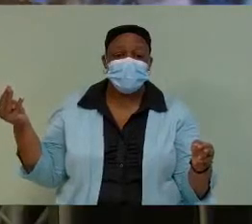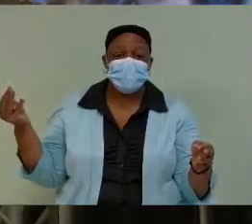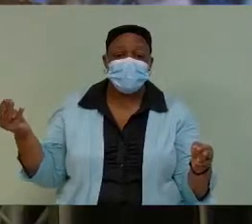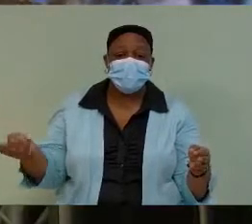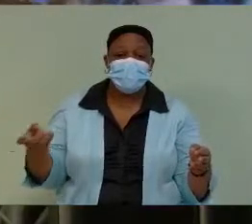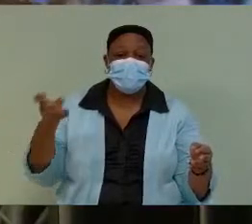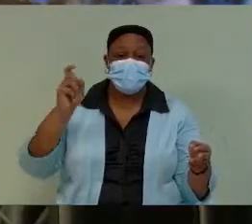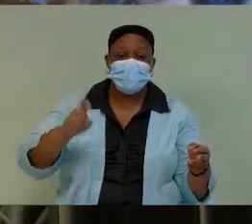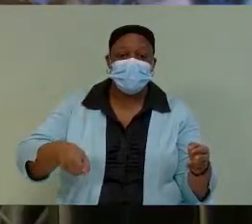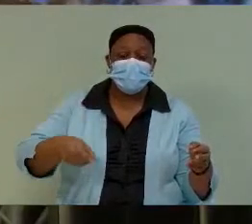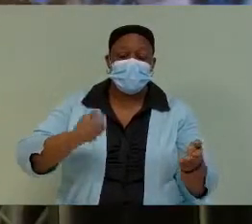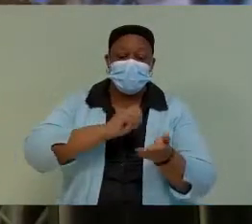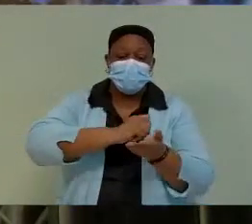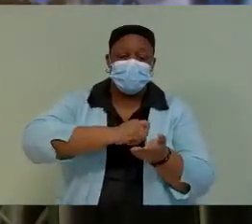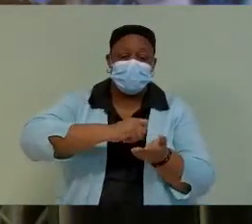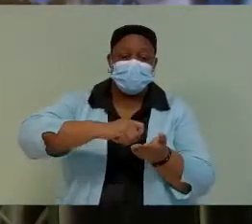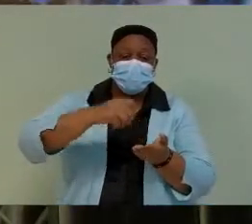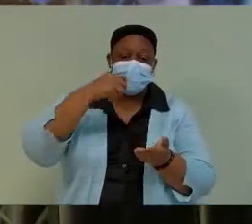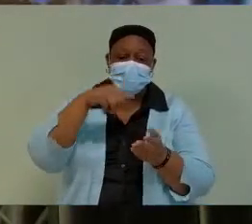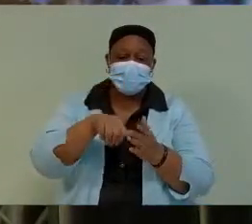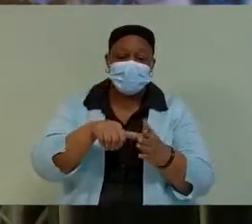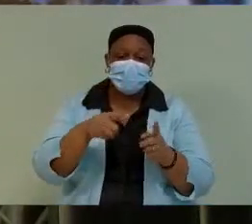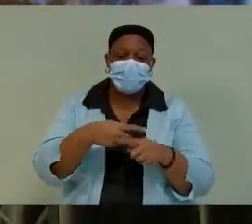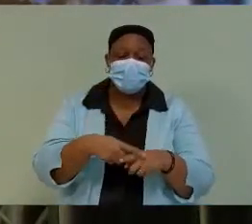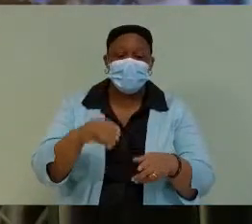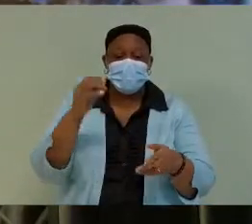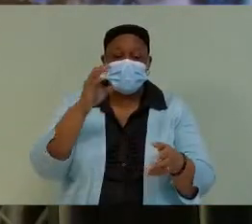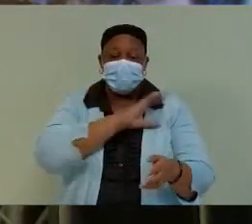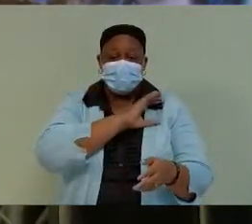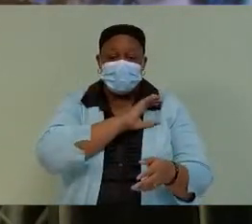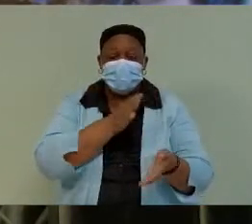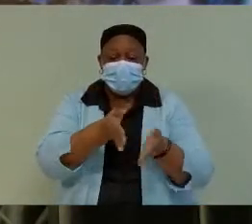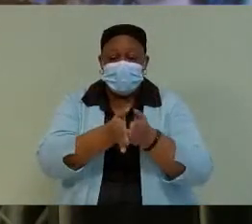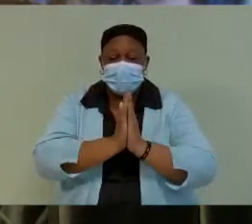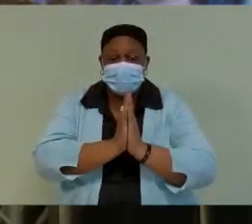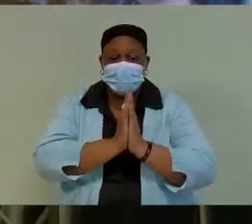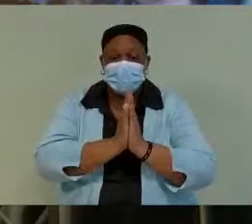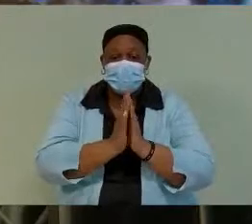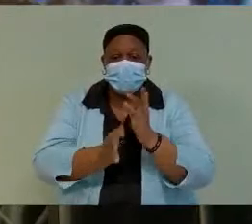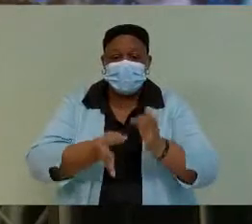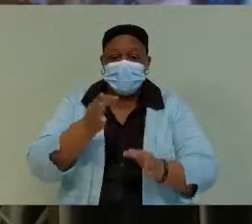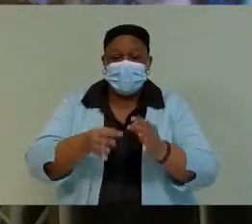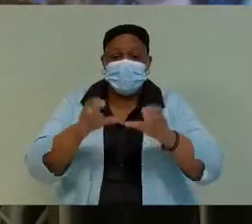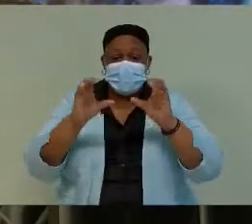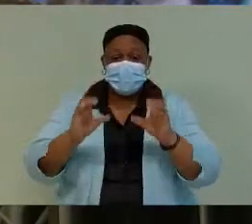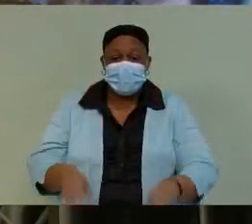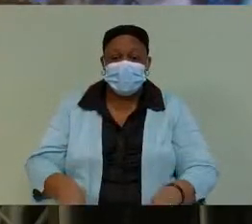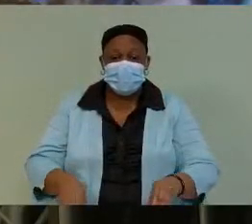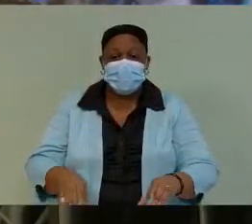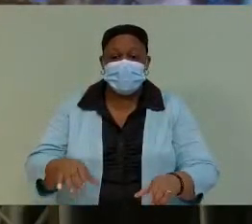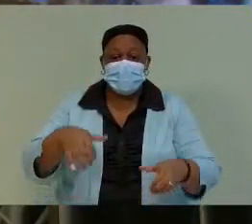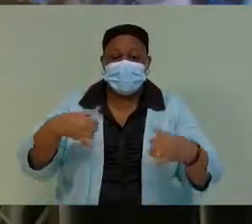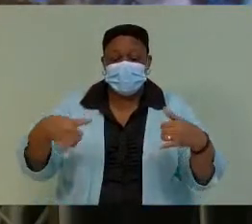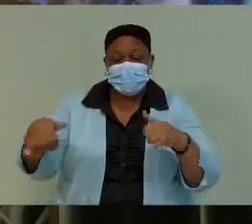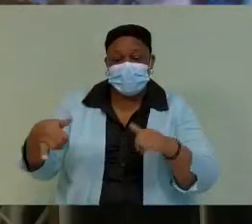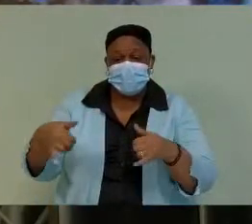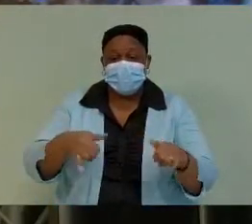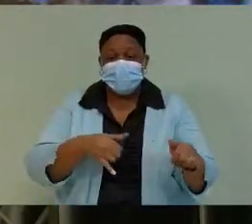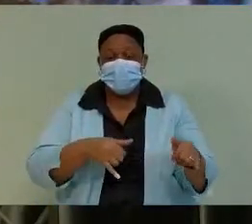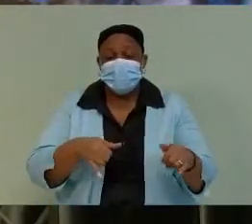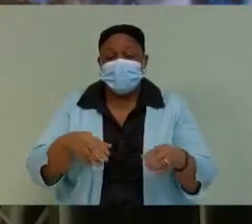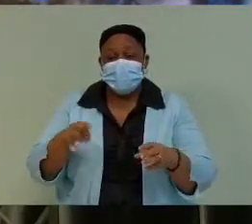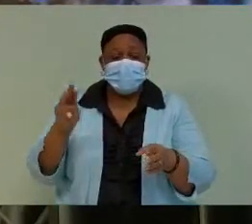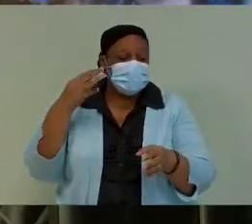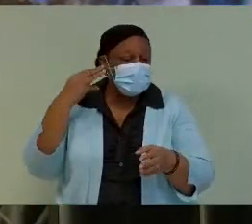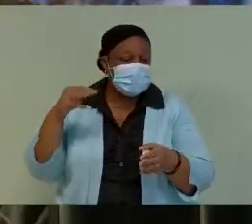public spaces or at public events. However, the regulations restrict the hosting of public